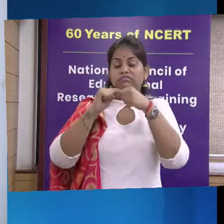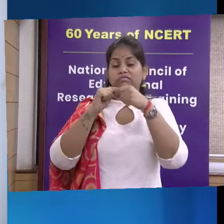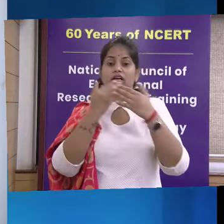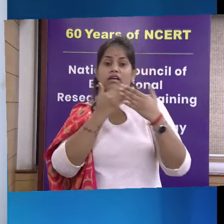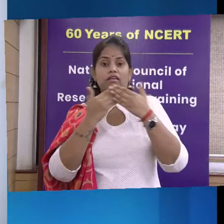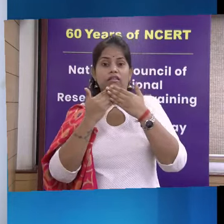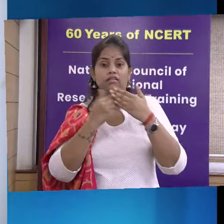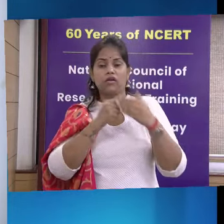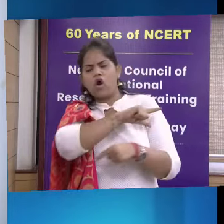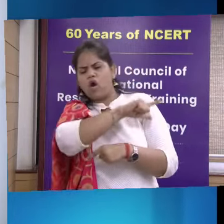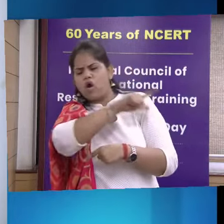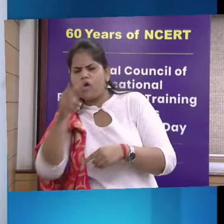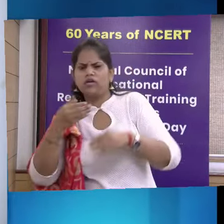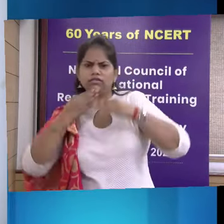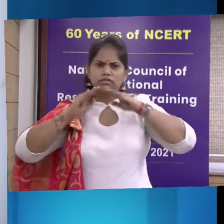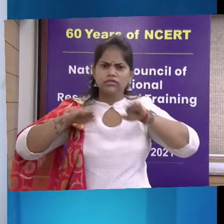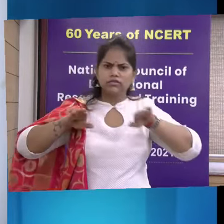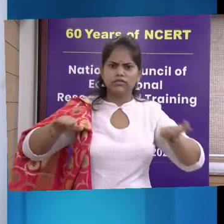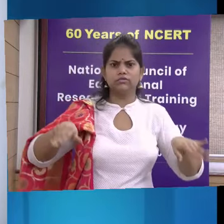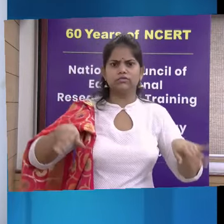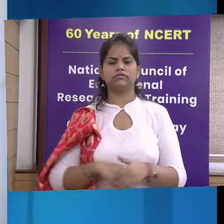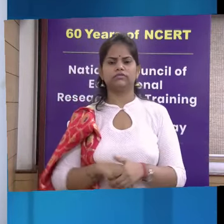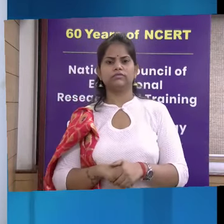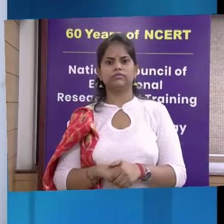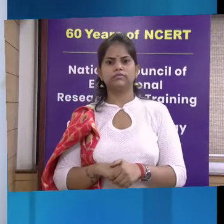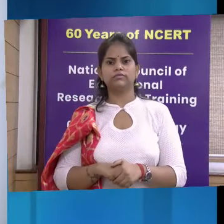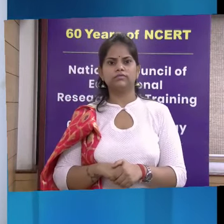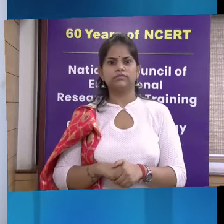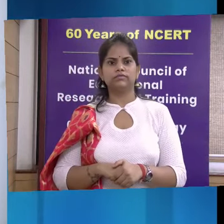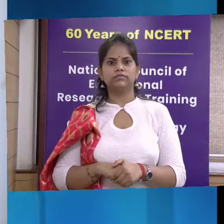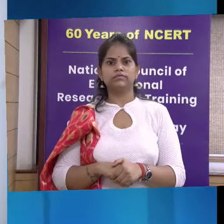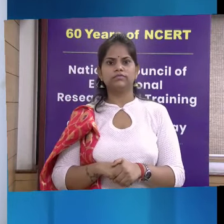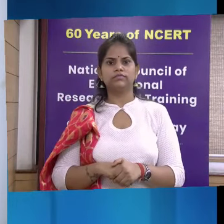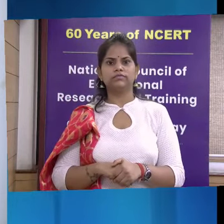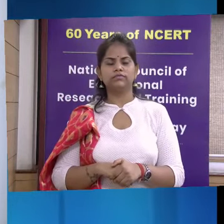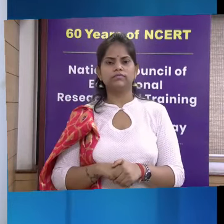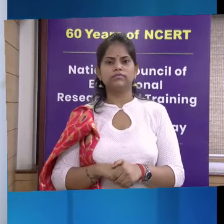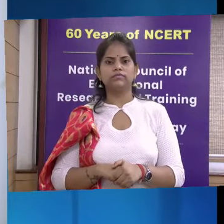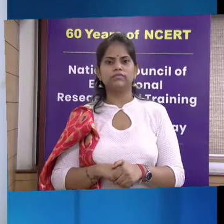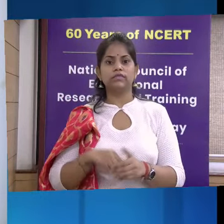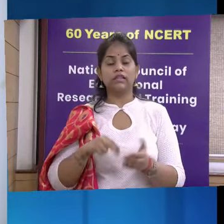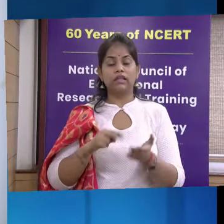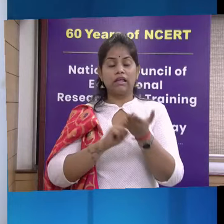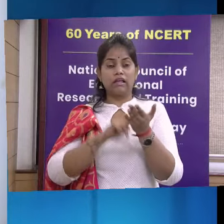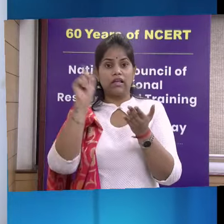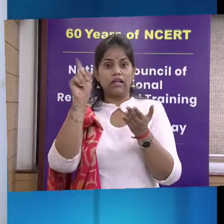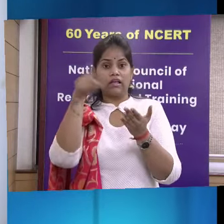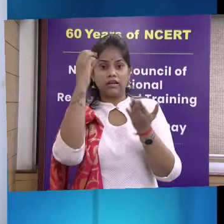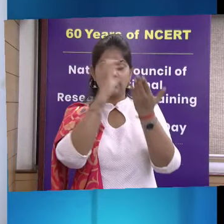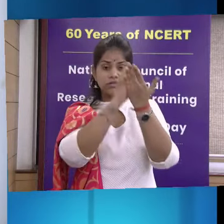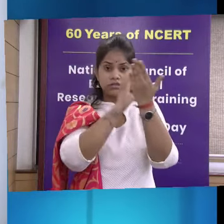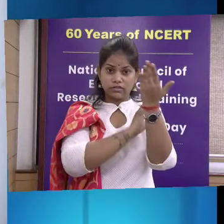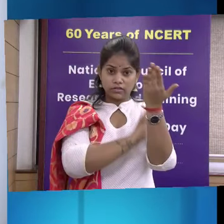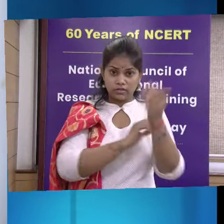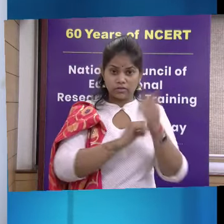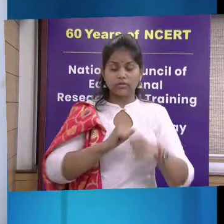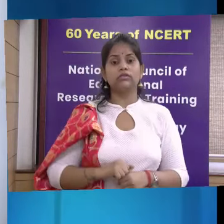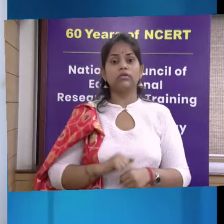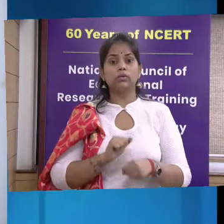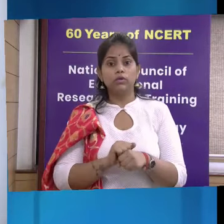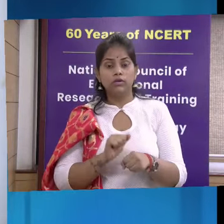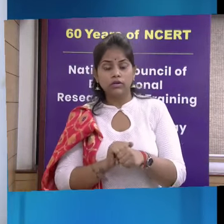children. It brought our national curriculum frameworks, that